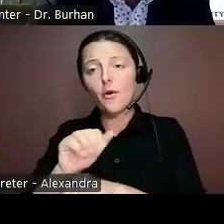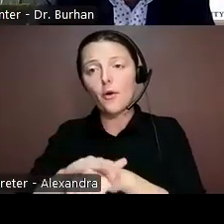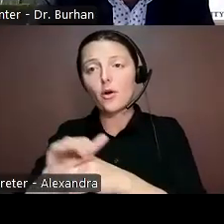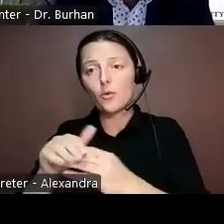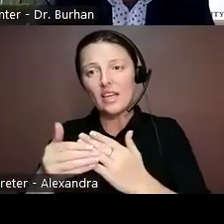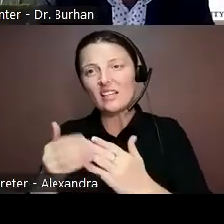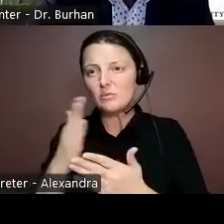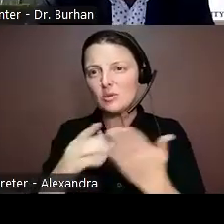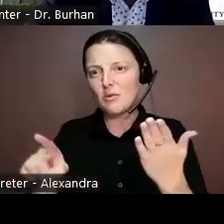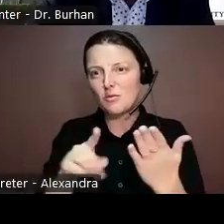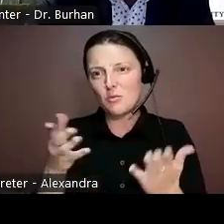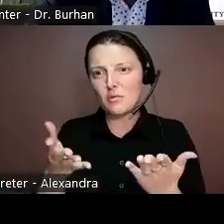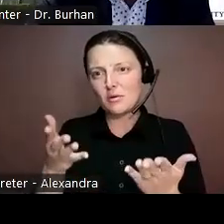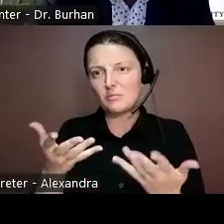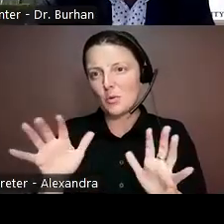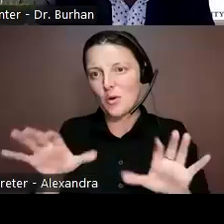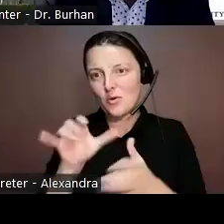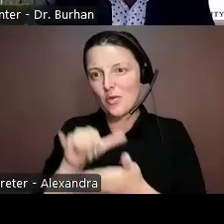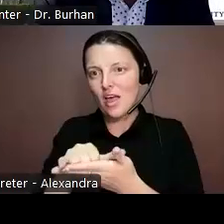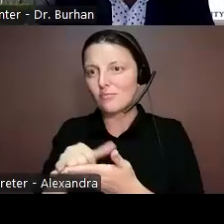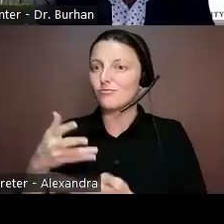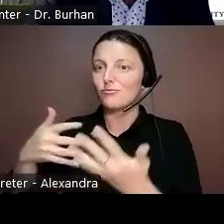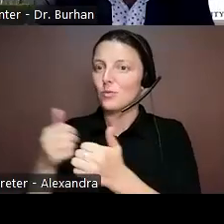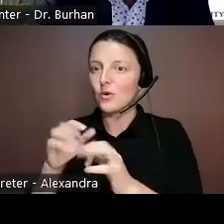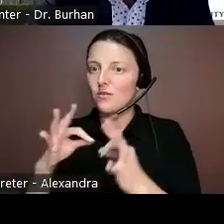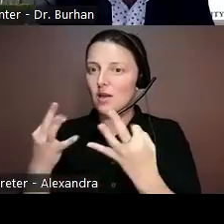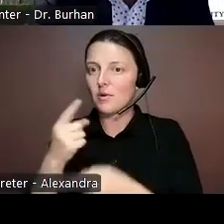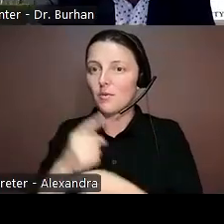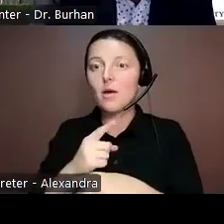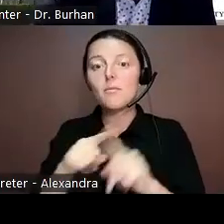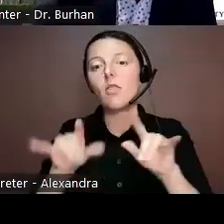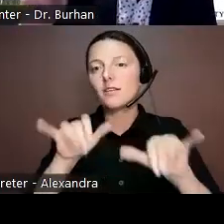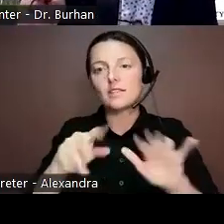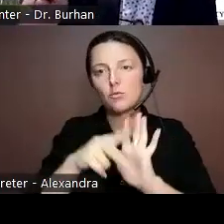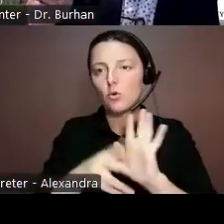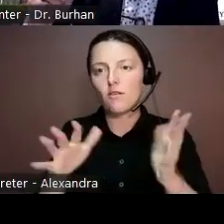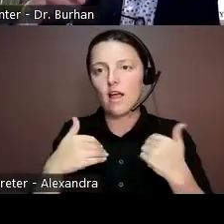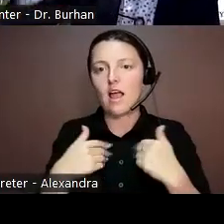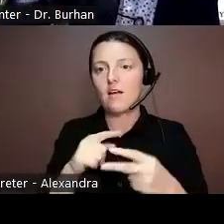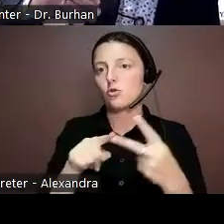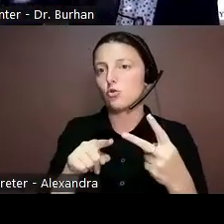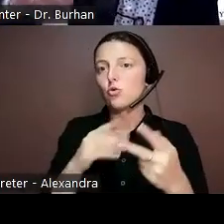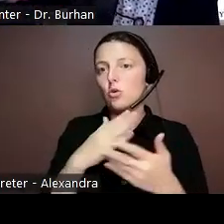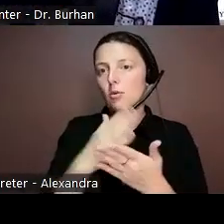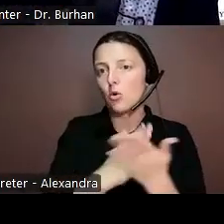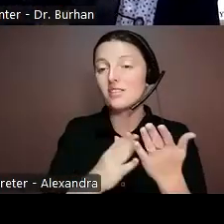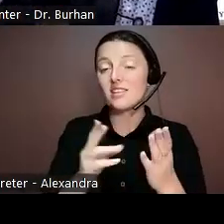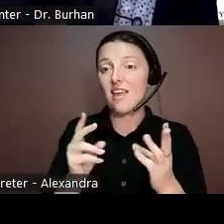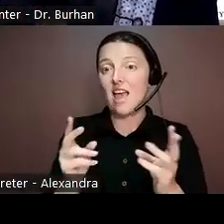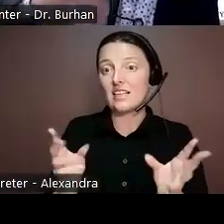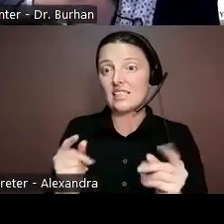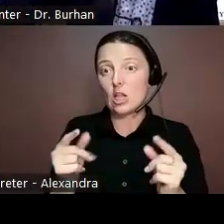that to enjoy your family. But yeah, the SAINT protocol has 2 components: the accelerated component, which is giving the session every